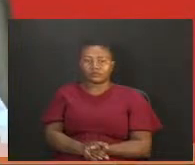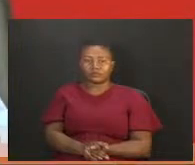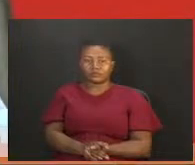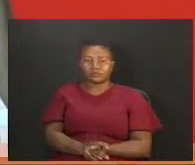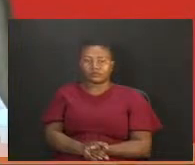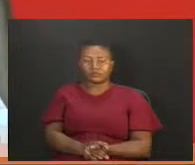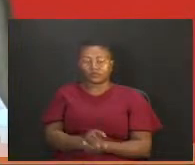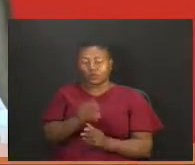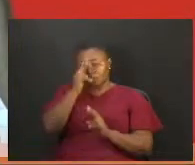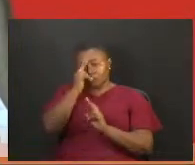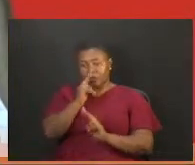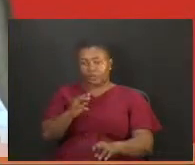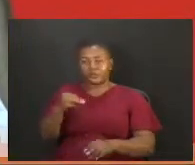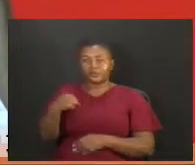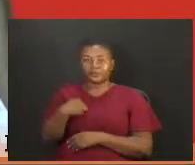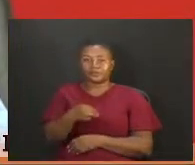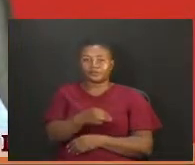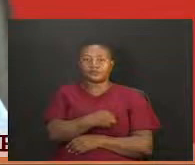Honorable members,